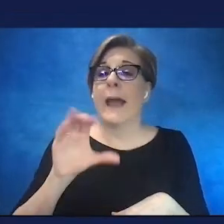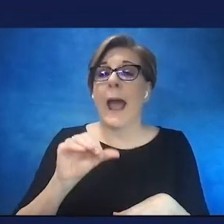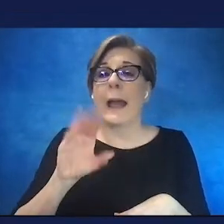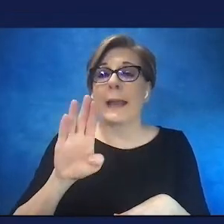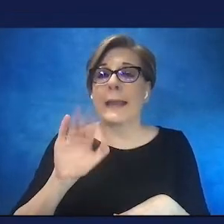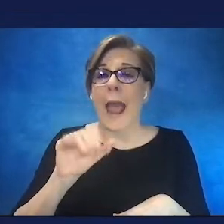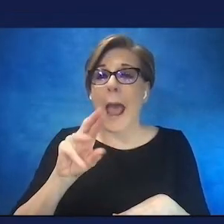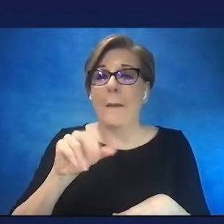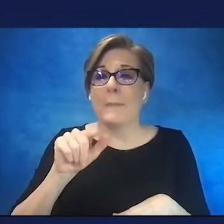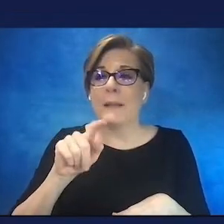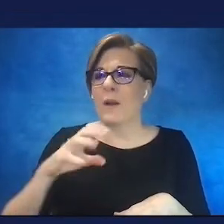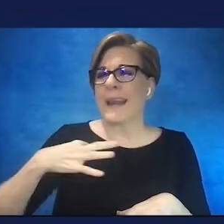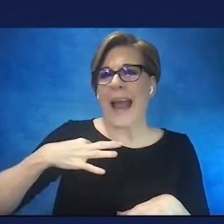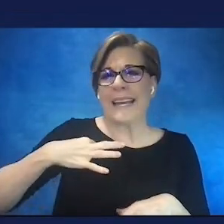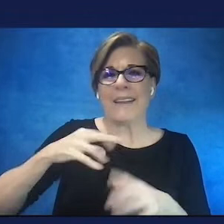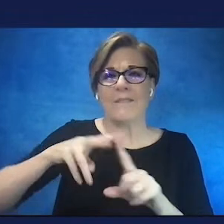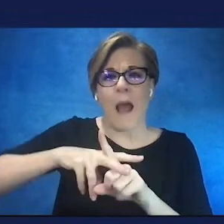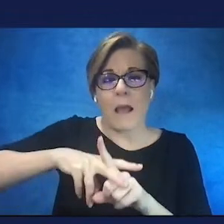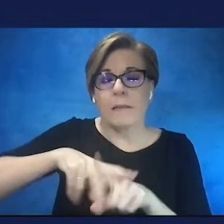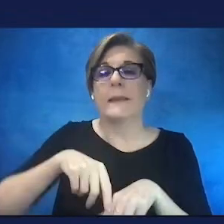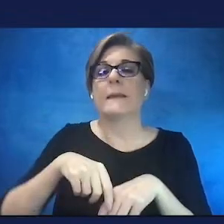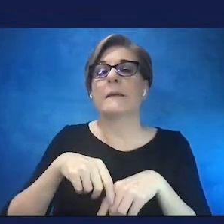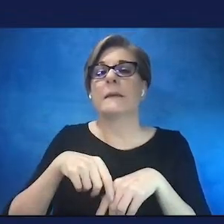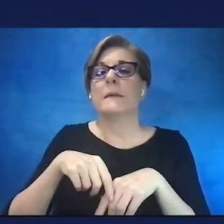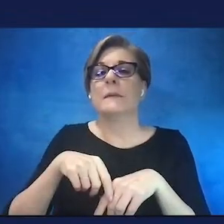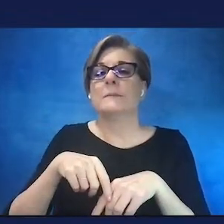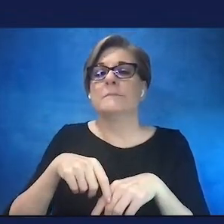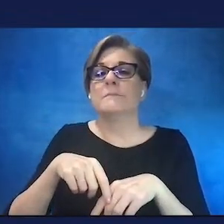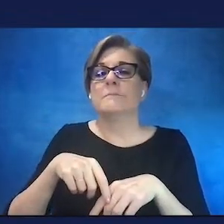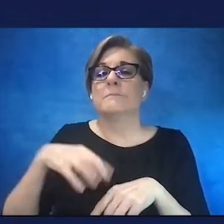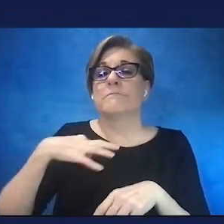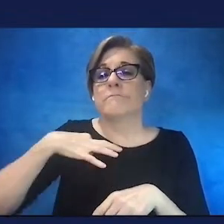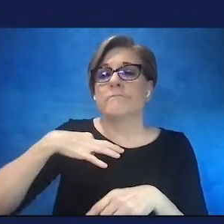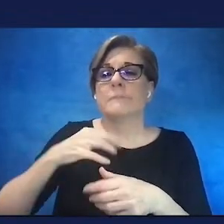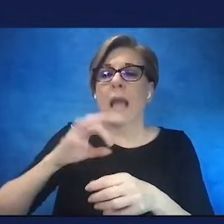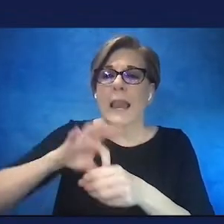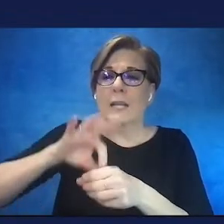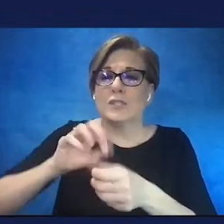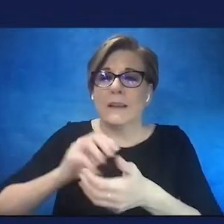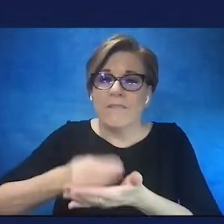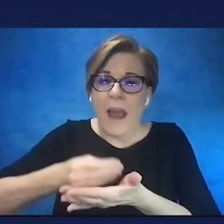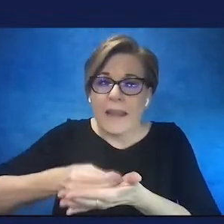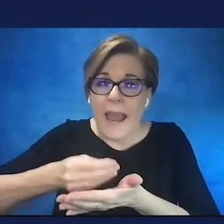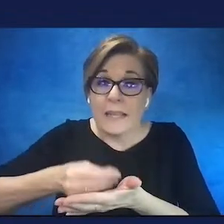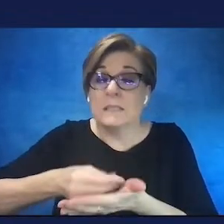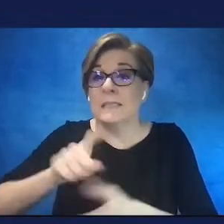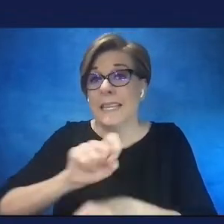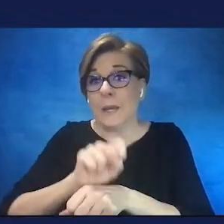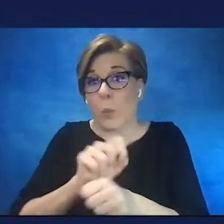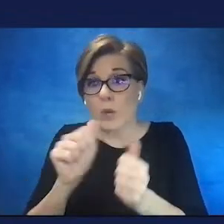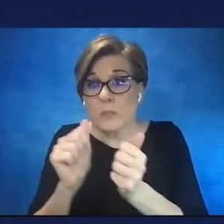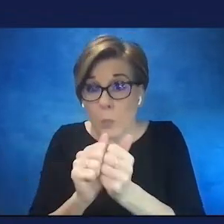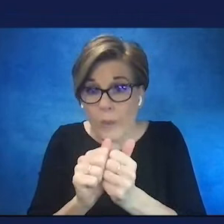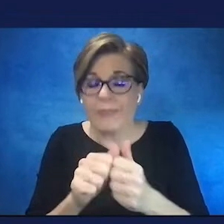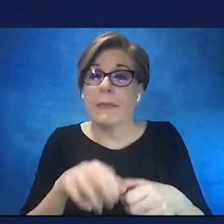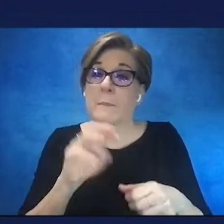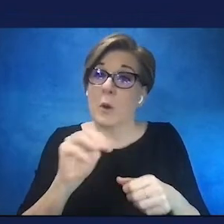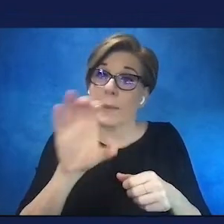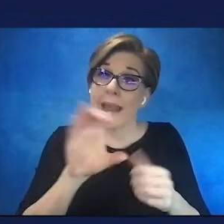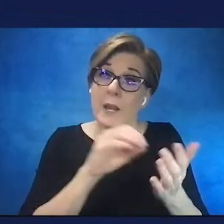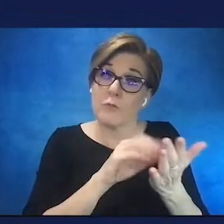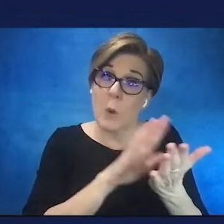campaign finance, and warehouse operations. And Scott works closely with the Maricopa County Recorder, Maricopa County Board